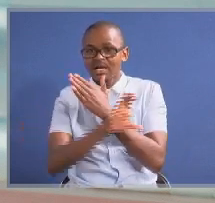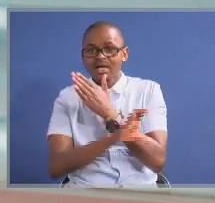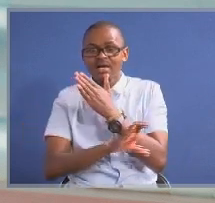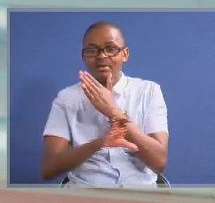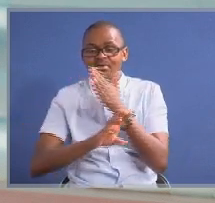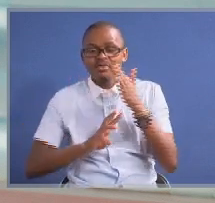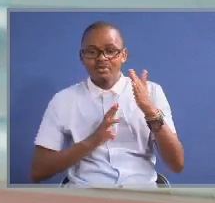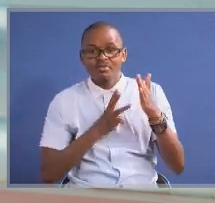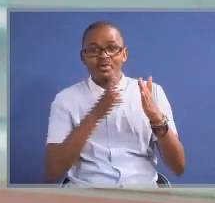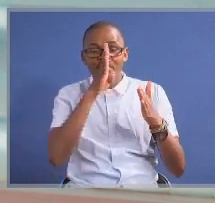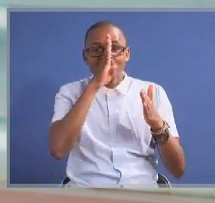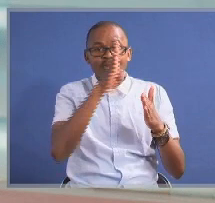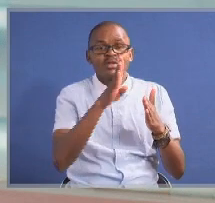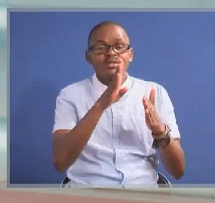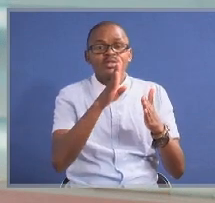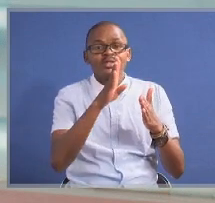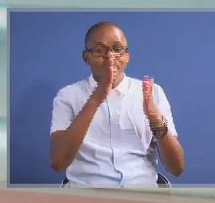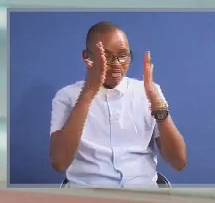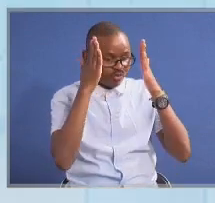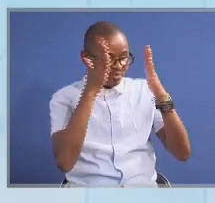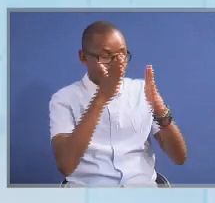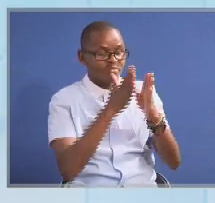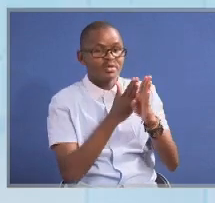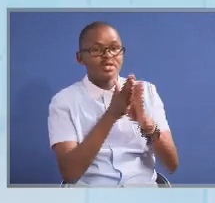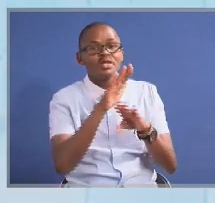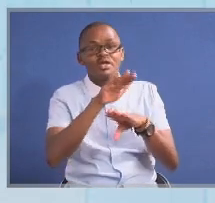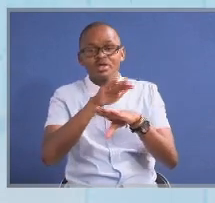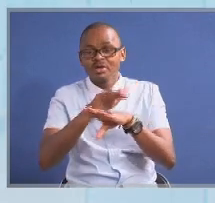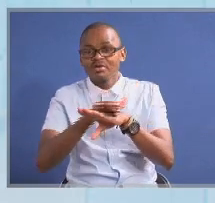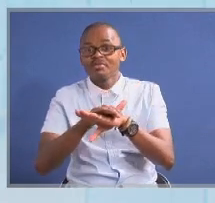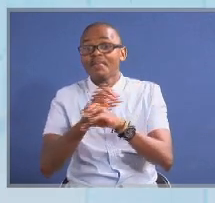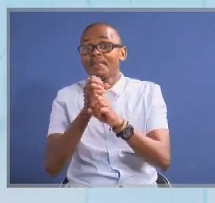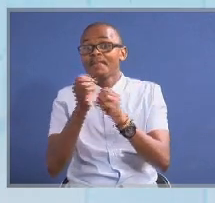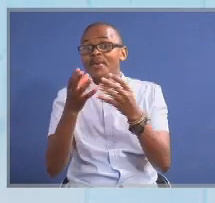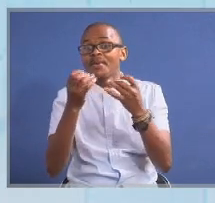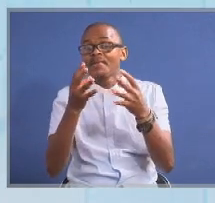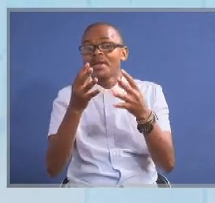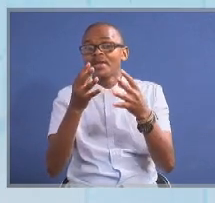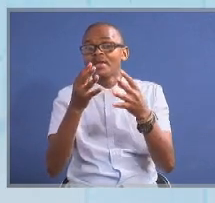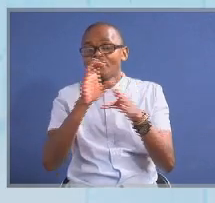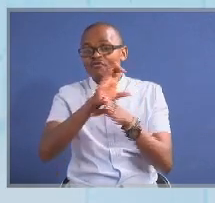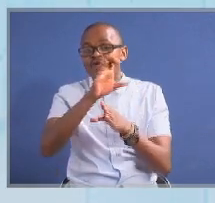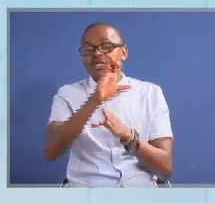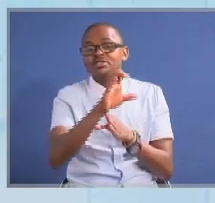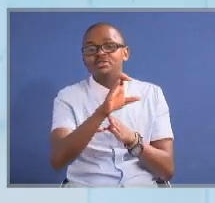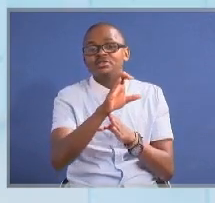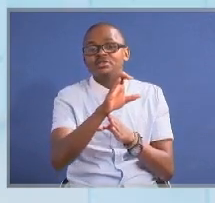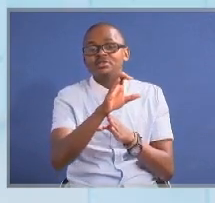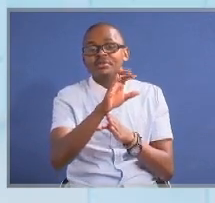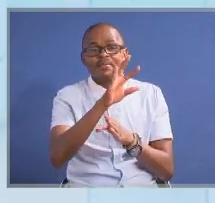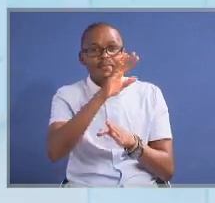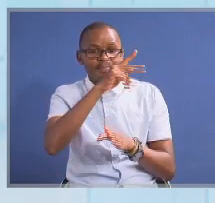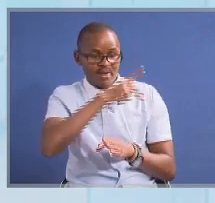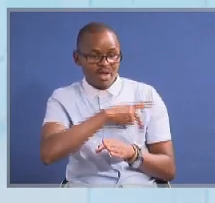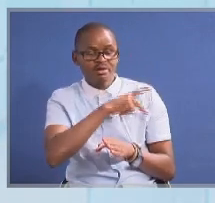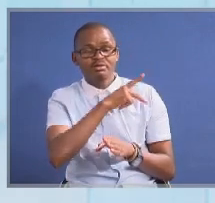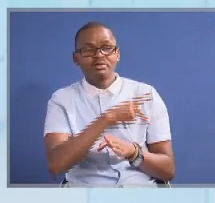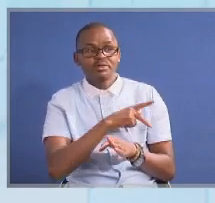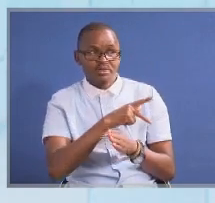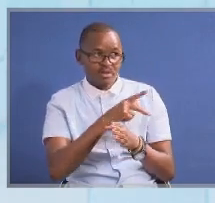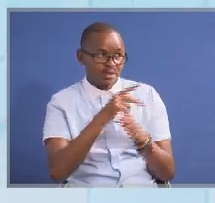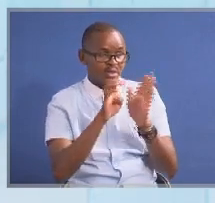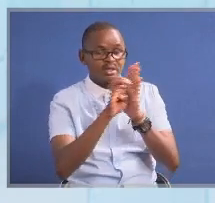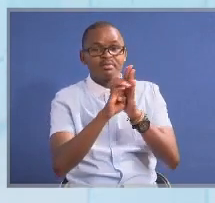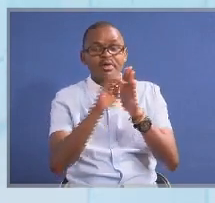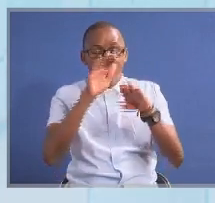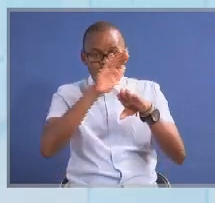And we've been concentrating mainly on several focused priorities, mm-hmm. Such as